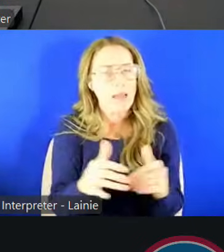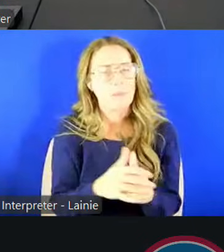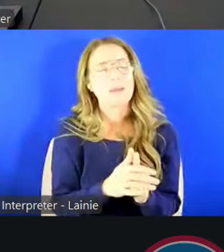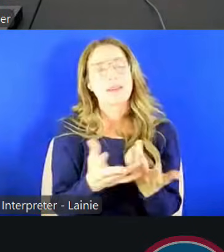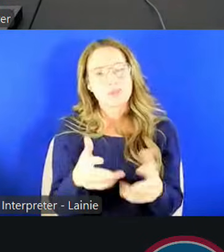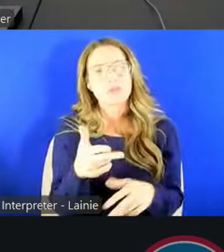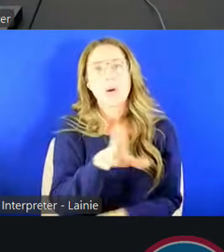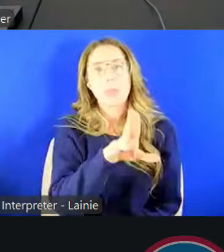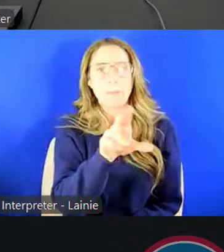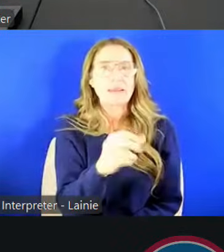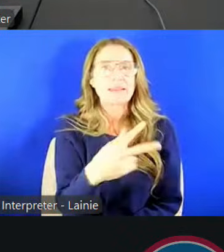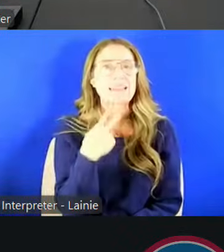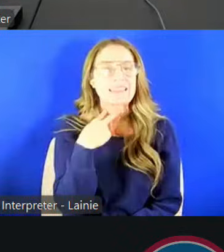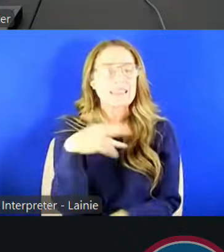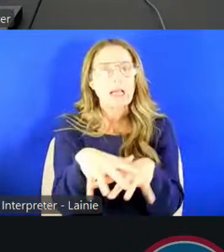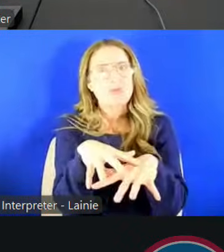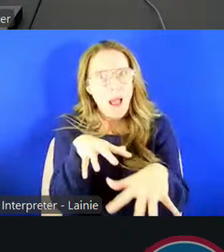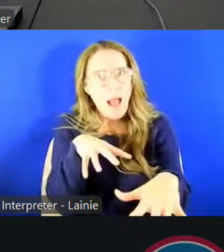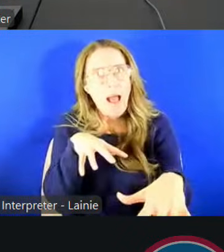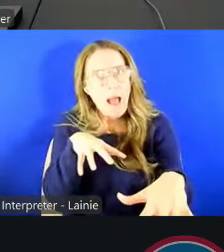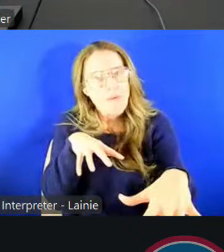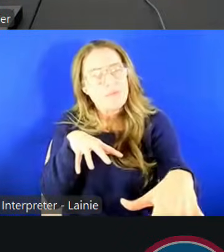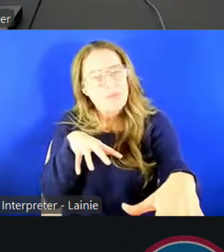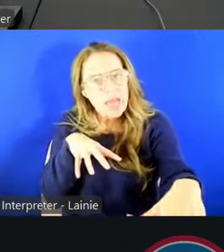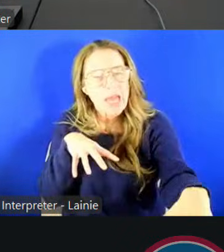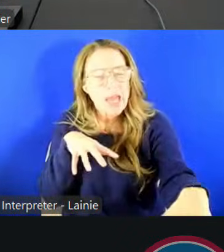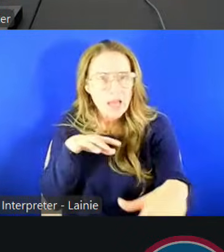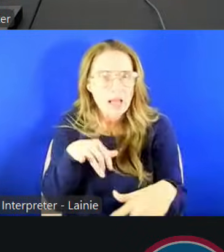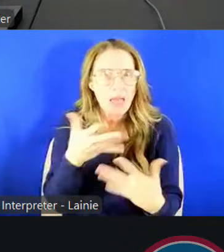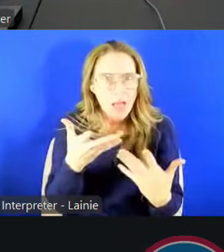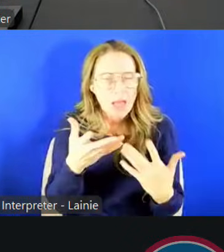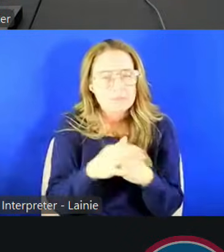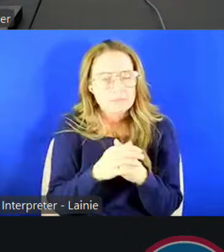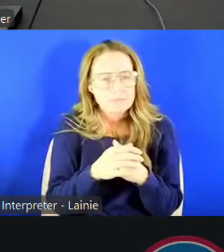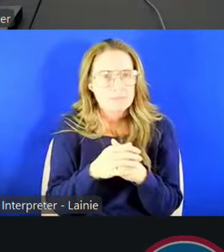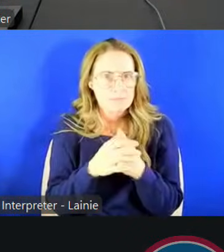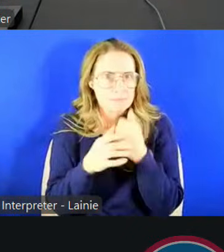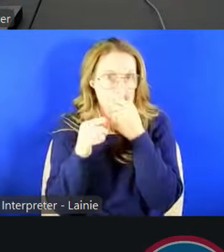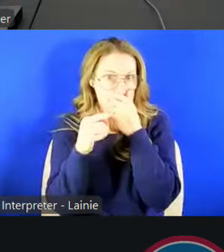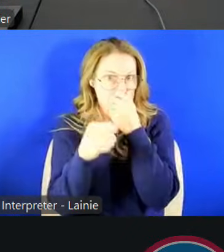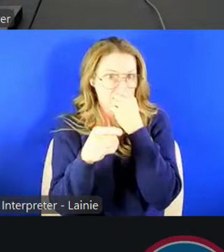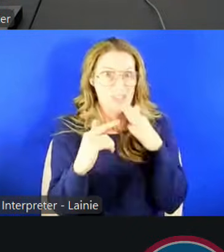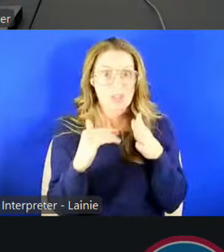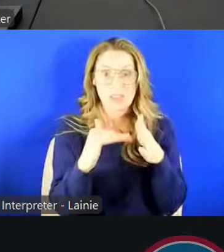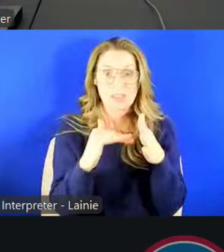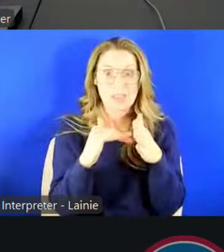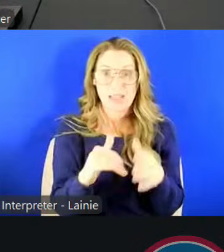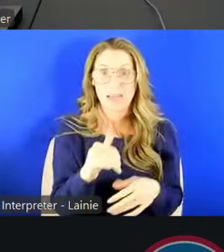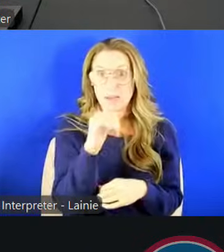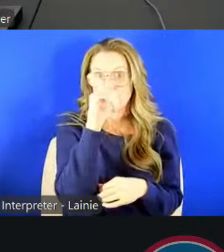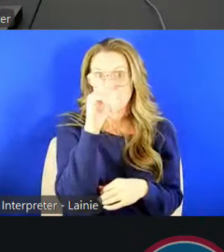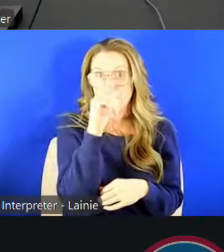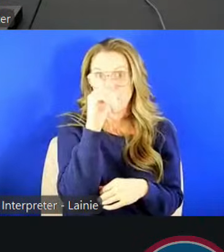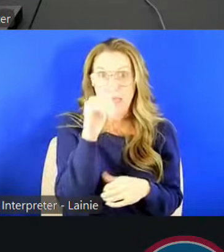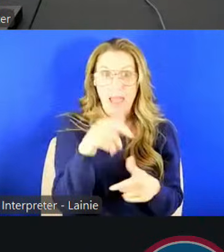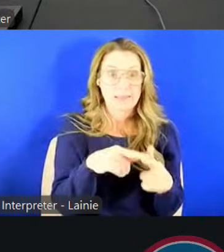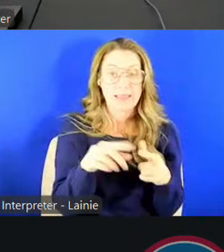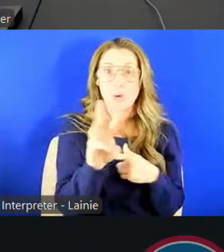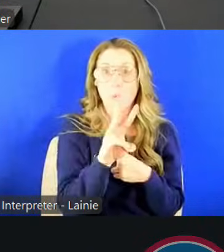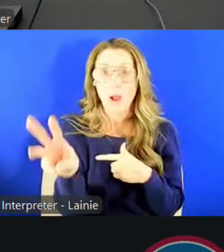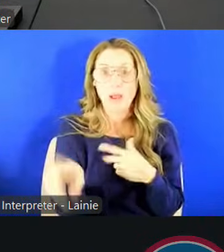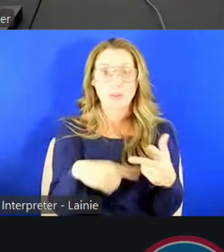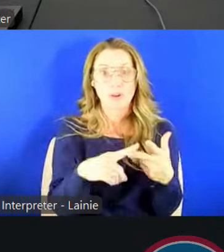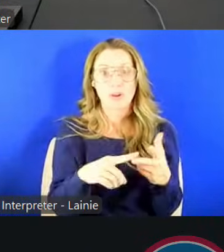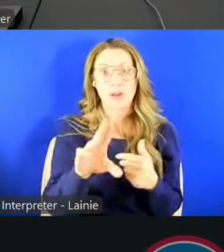route. So this study, we're looking at Pulaski, Western, Cottage Grove, Fullerton, and